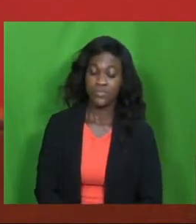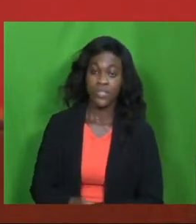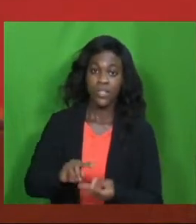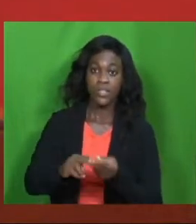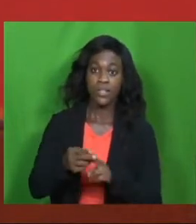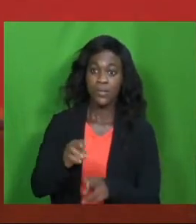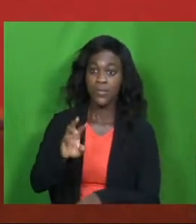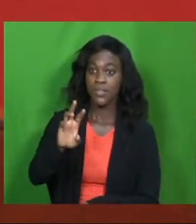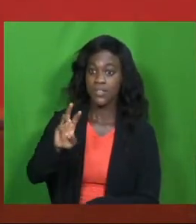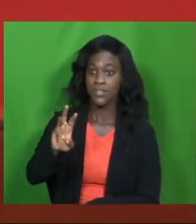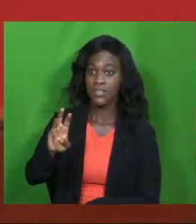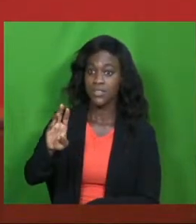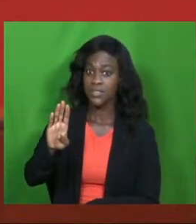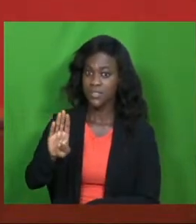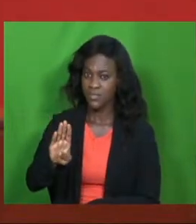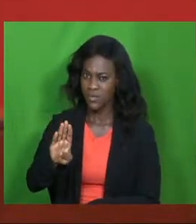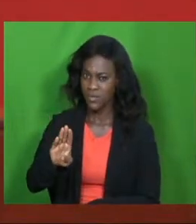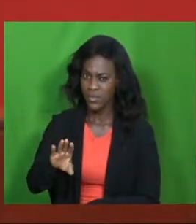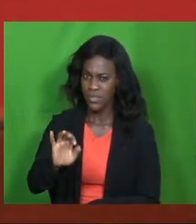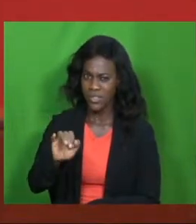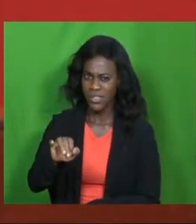She has already answered that question.